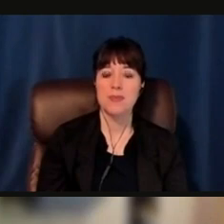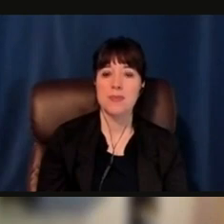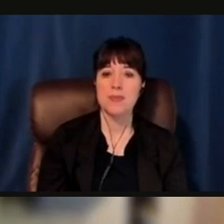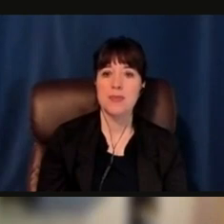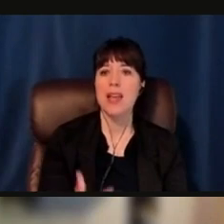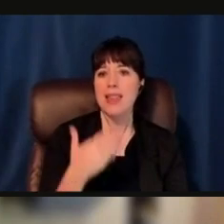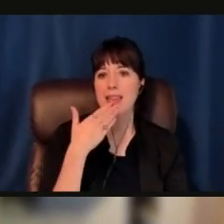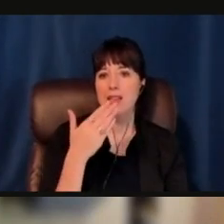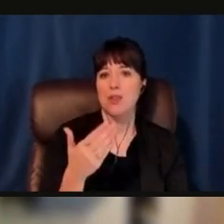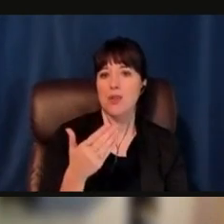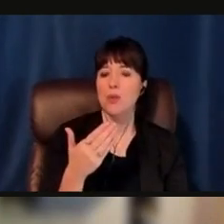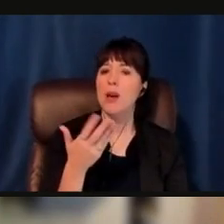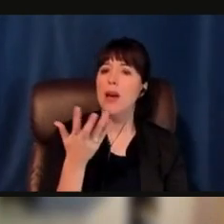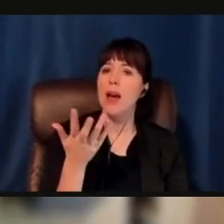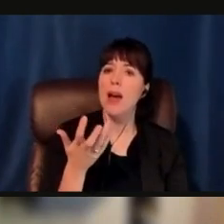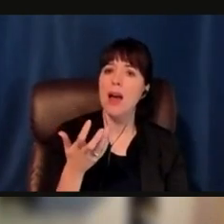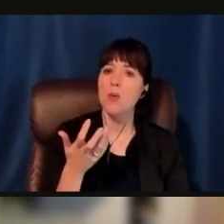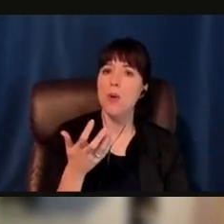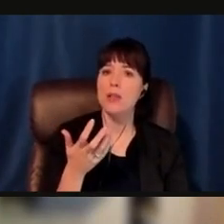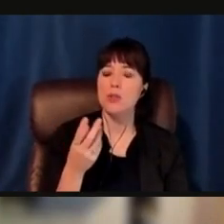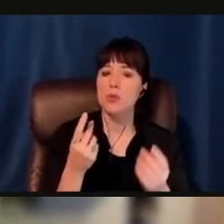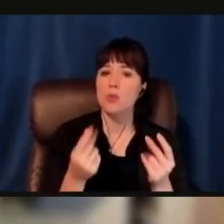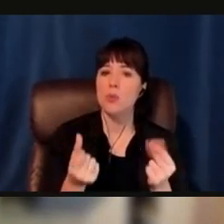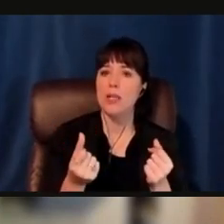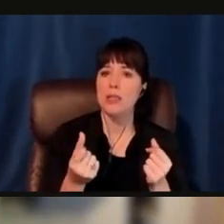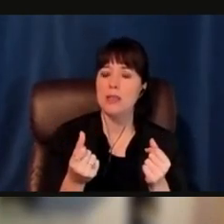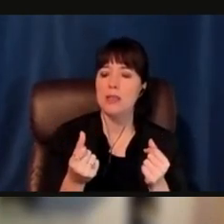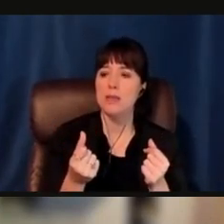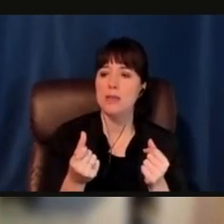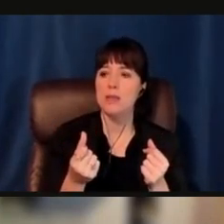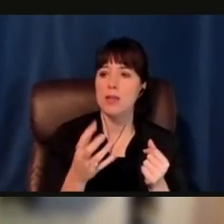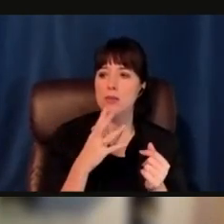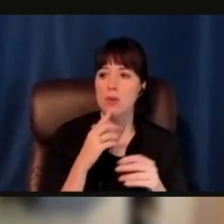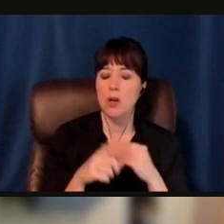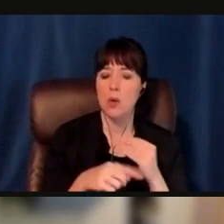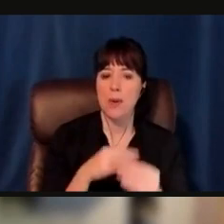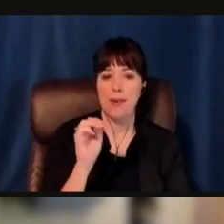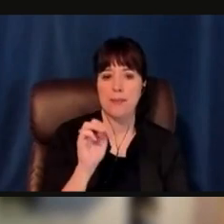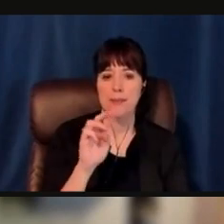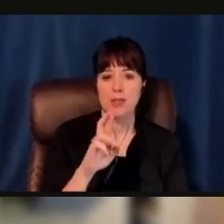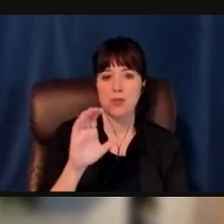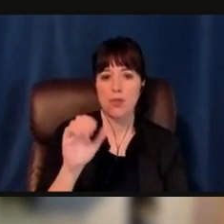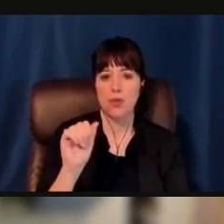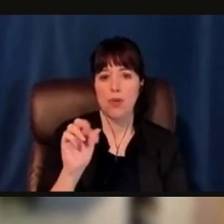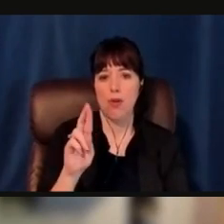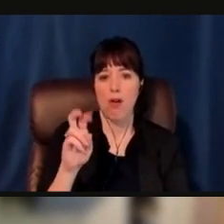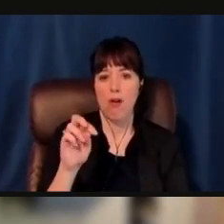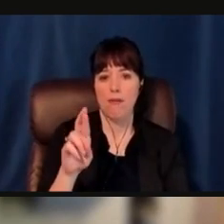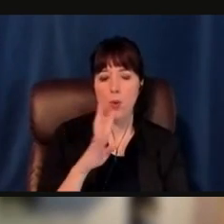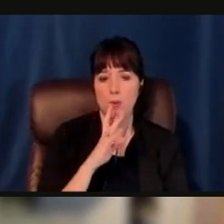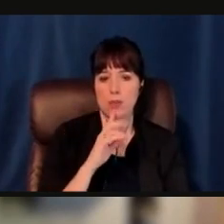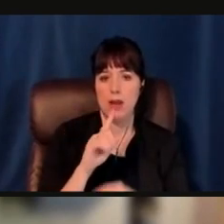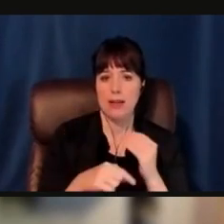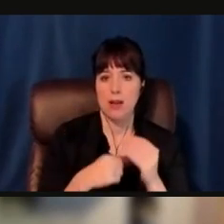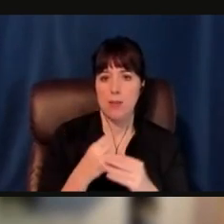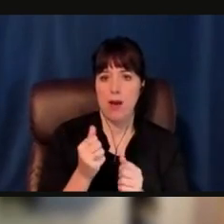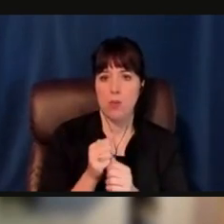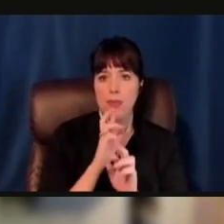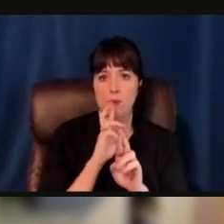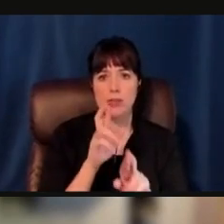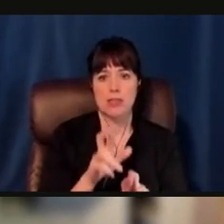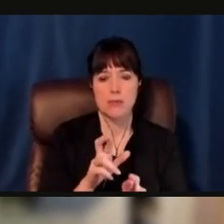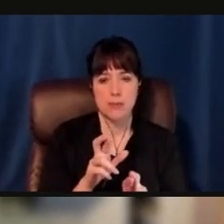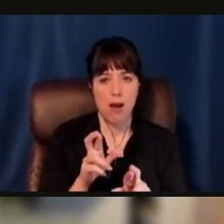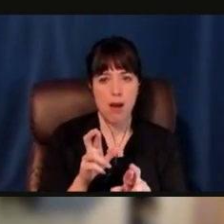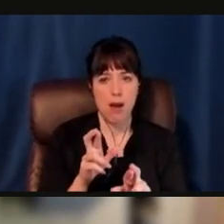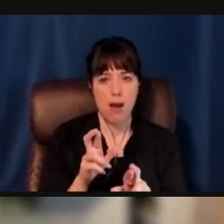Oh, thank you. I wanted to just quickly touch on what Mr. Carver was talking about with the response vehicles. I've